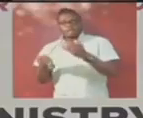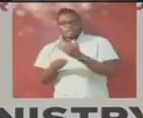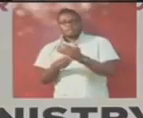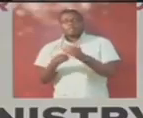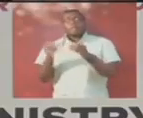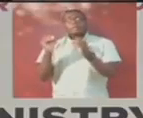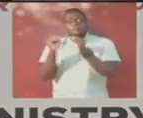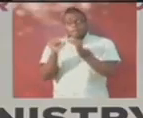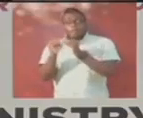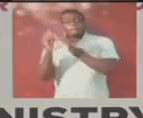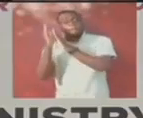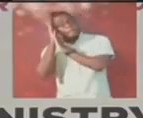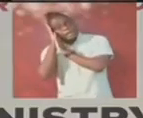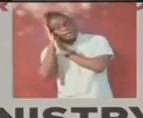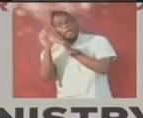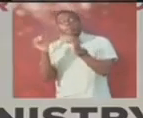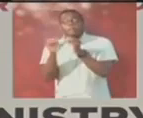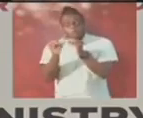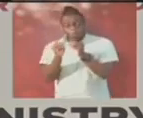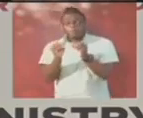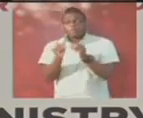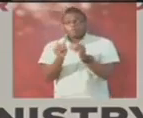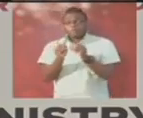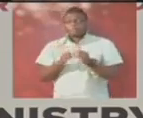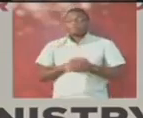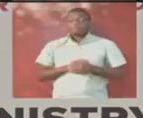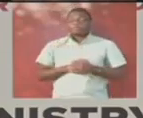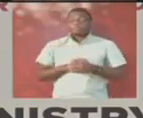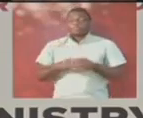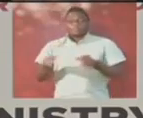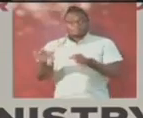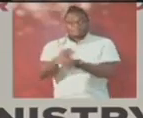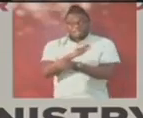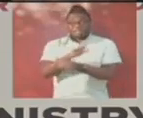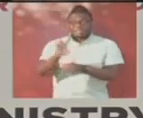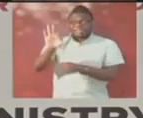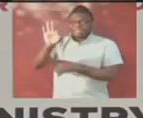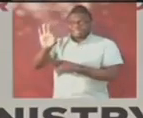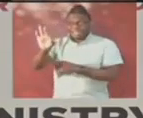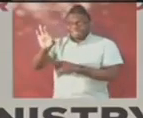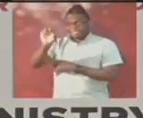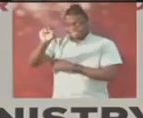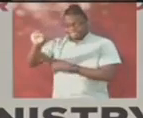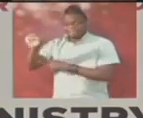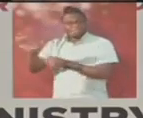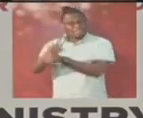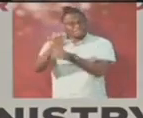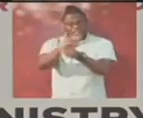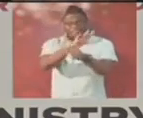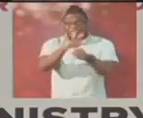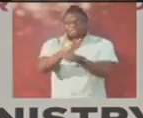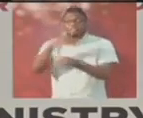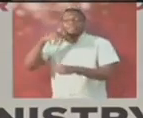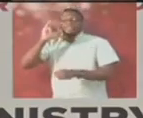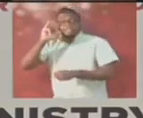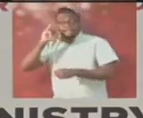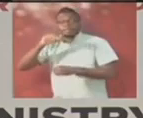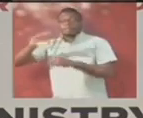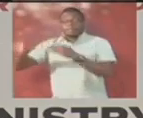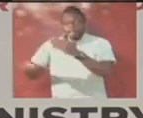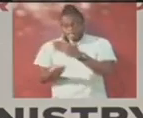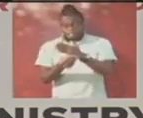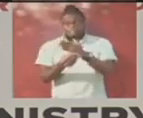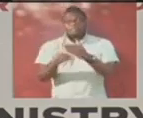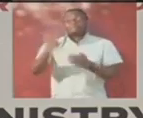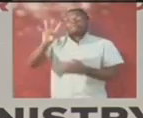full capacity of 90 beds, and that's a 40-bed increase as of yesterday, and the Point Fortin New